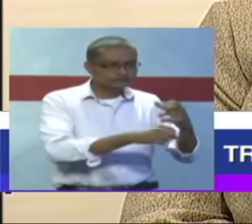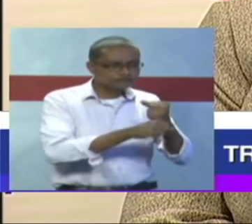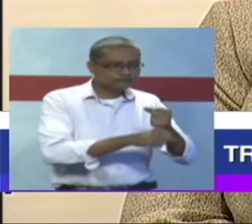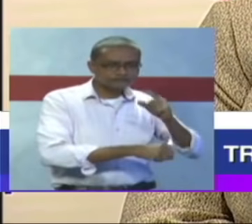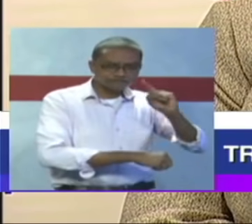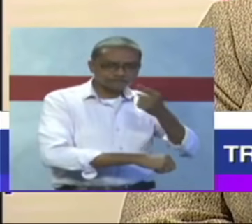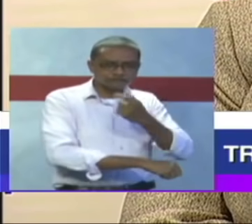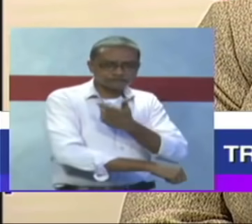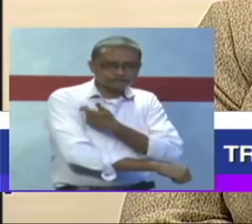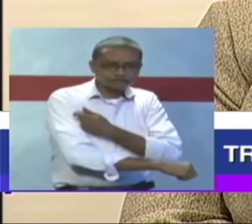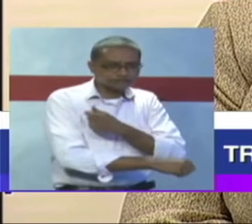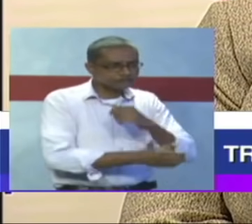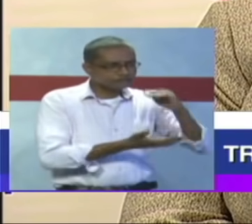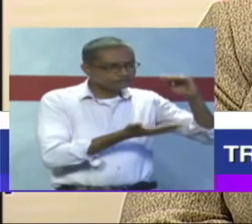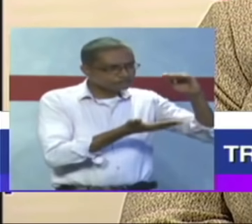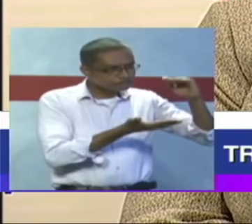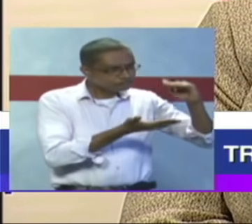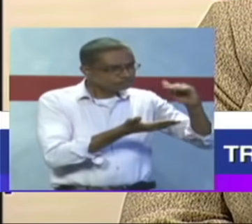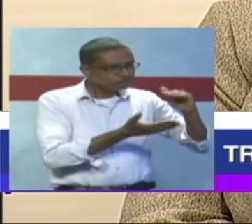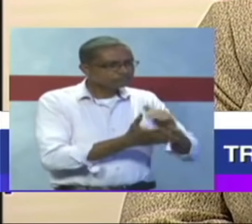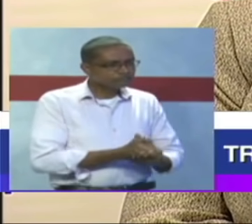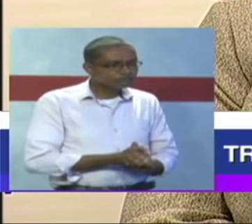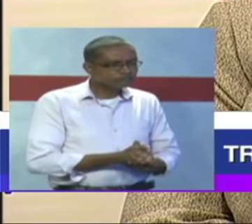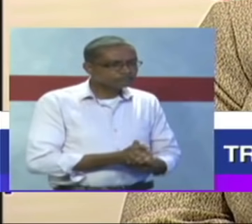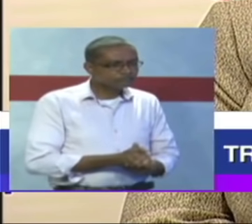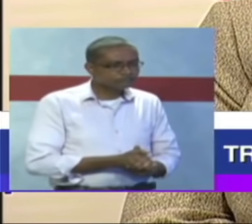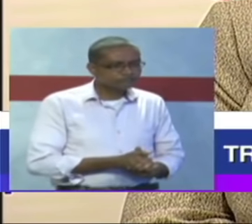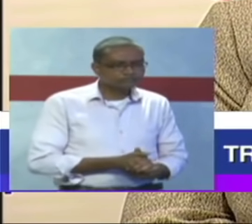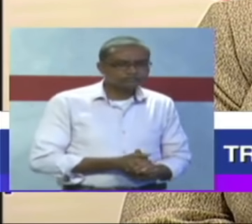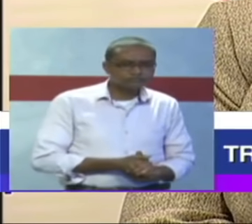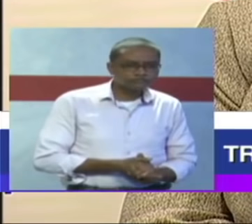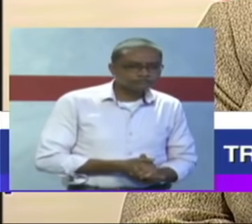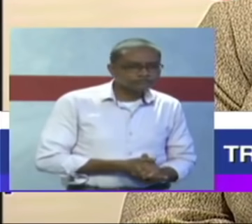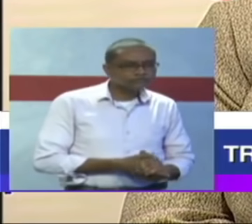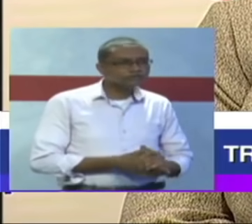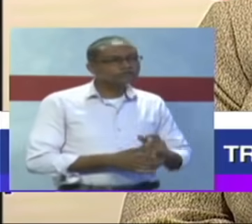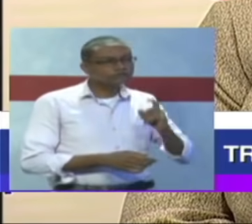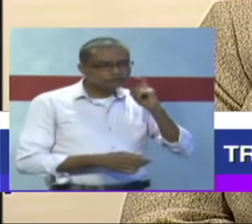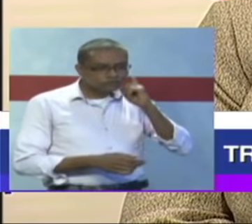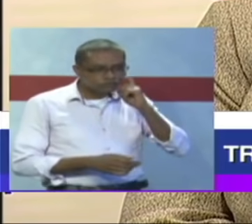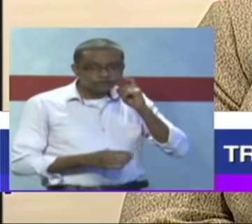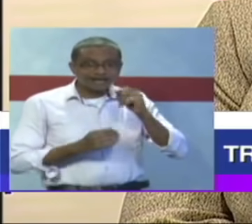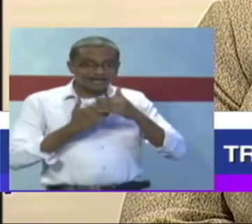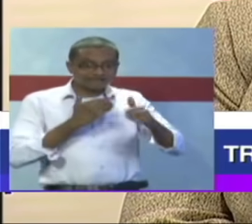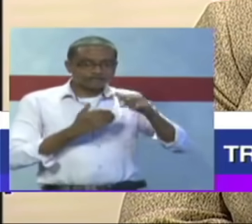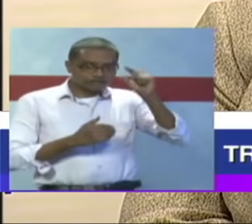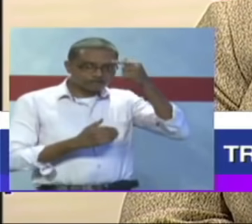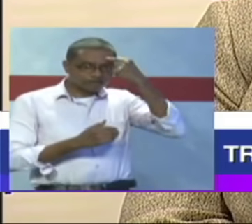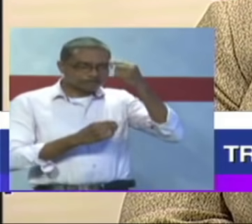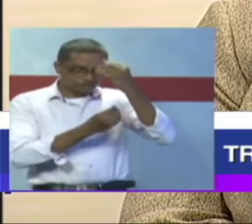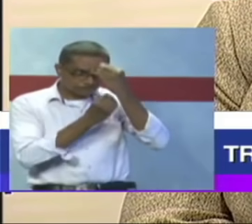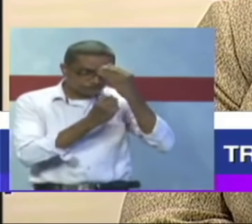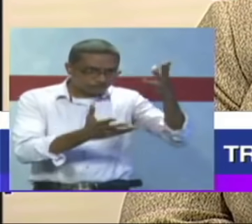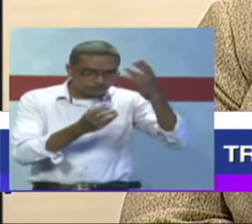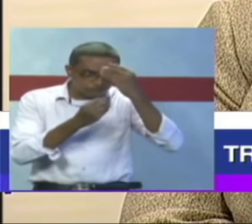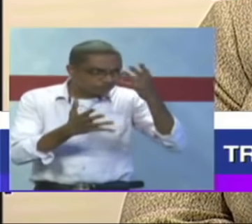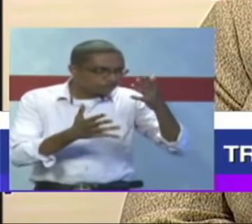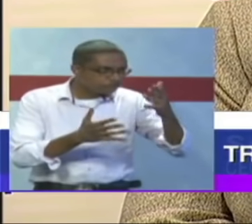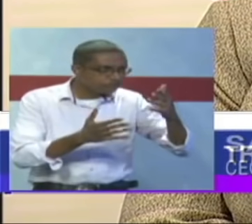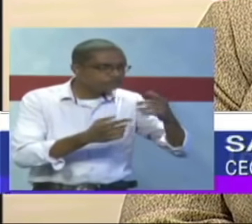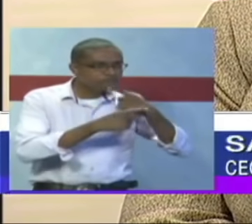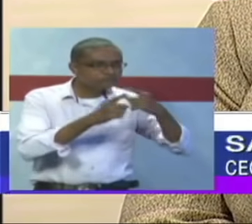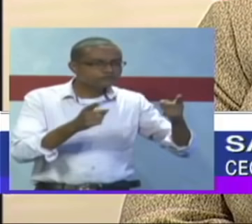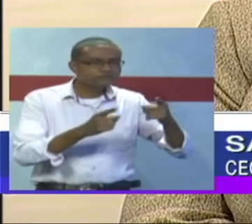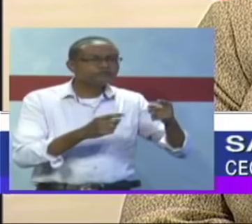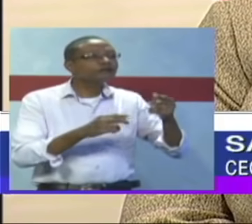of the vaccines, after the government's announcement of the Safe Zone initiative, there was a noticeable increase. And that increase would have been about